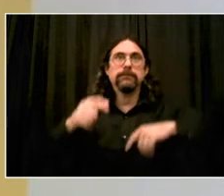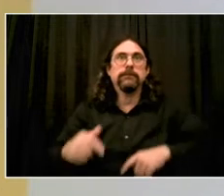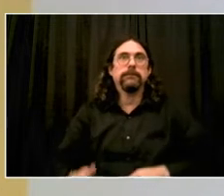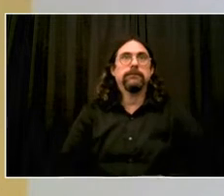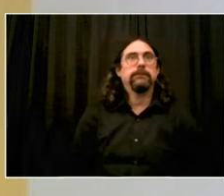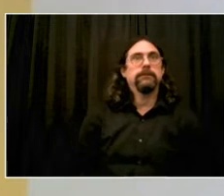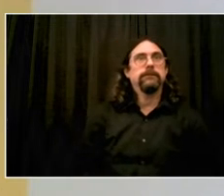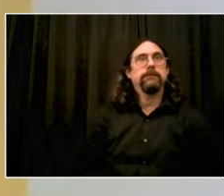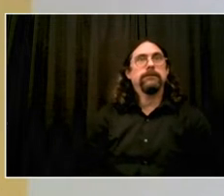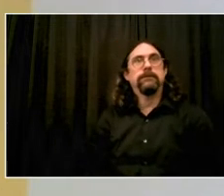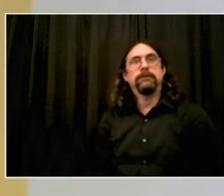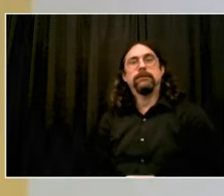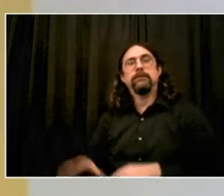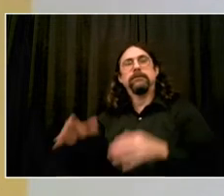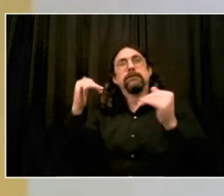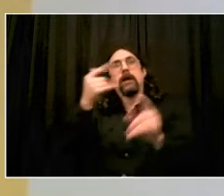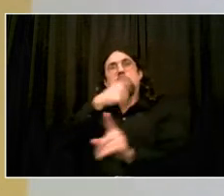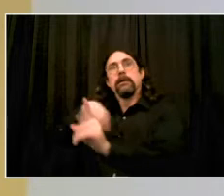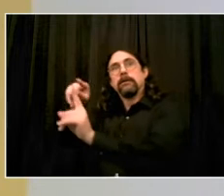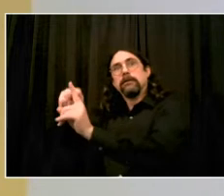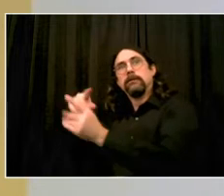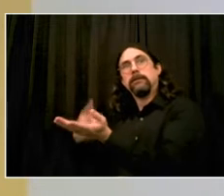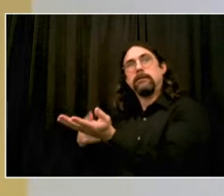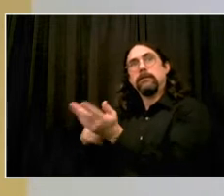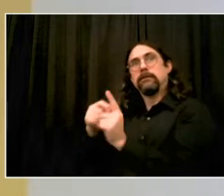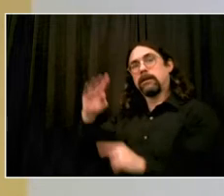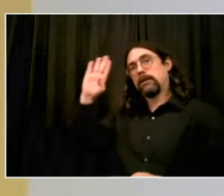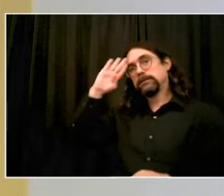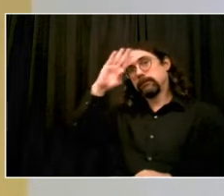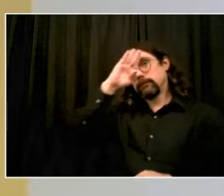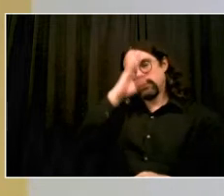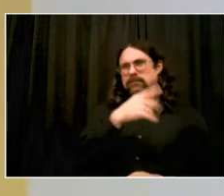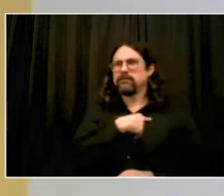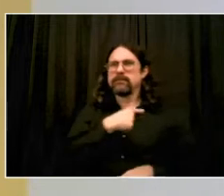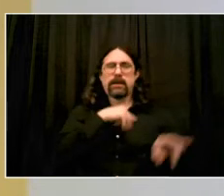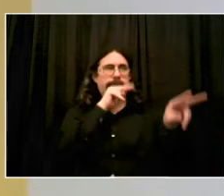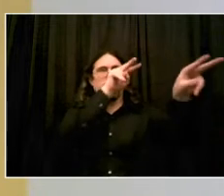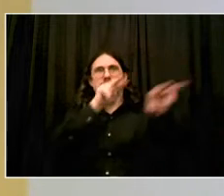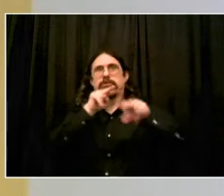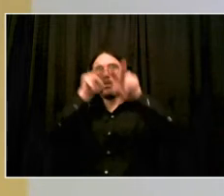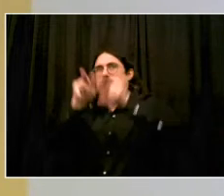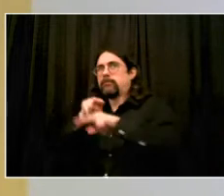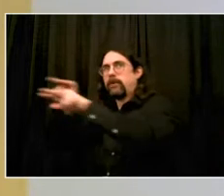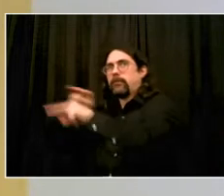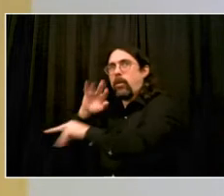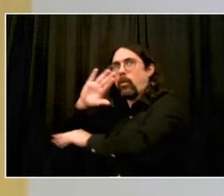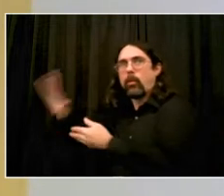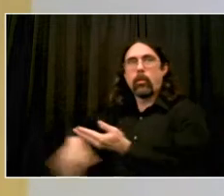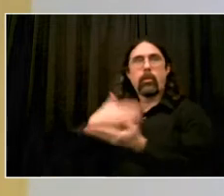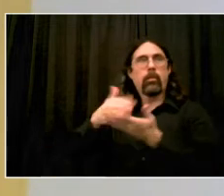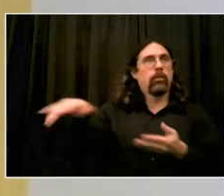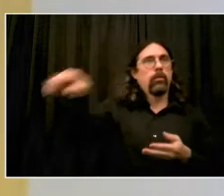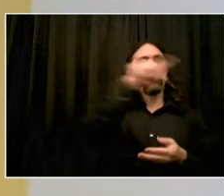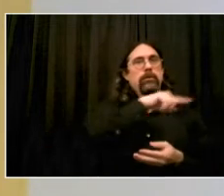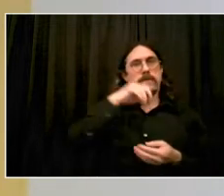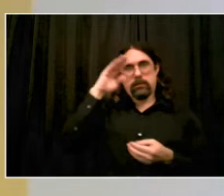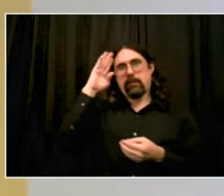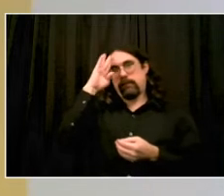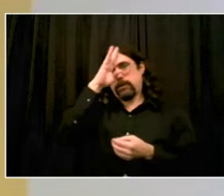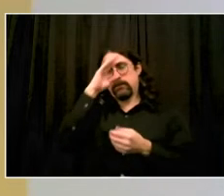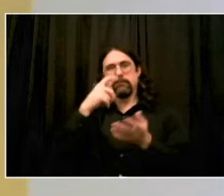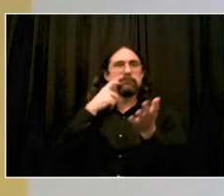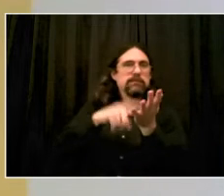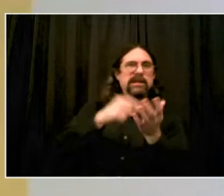we're continuing to monitor the trends. We are certainly seeing the trends going in the wrong direction, which is certainly